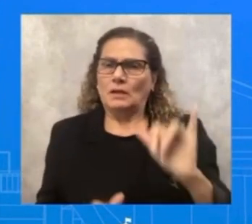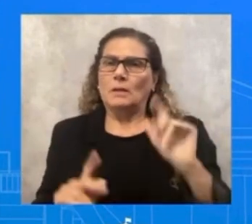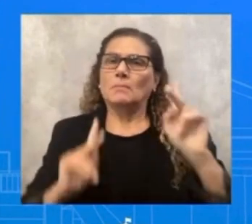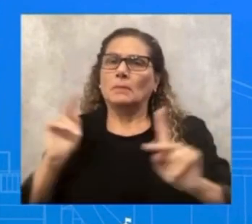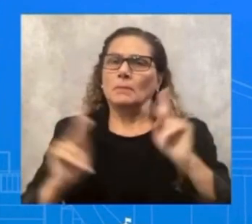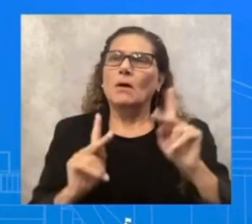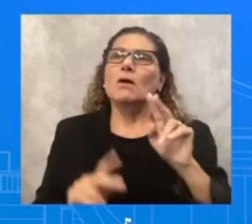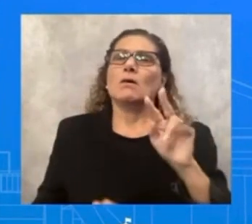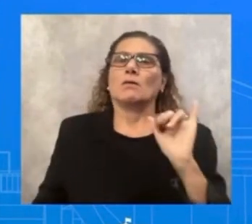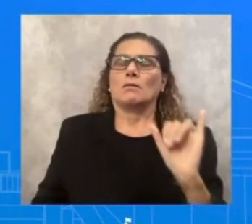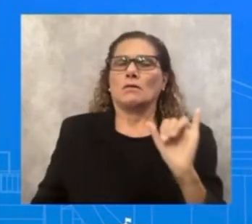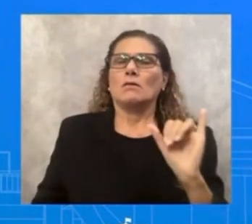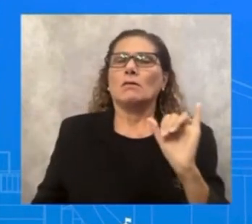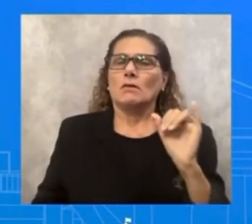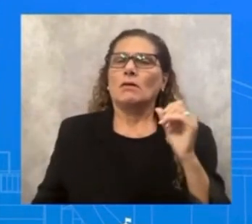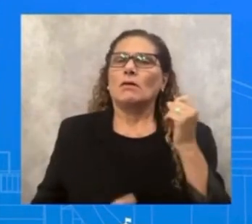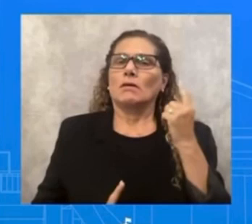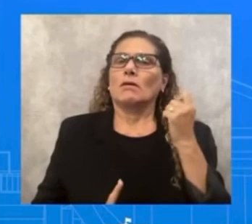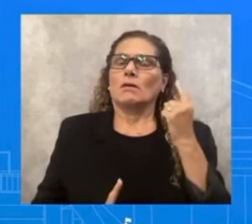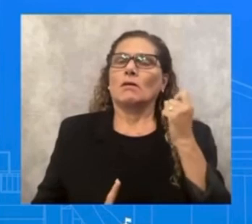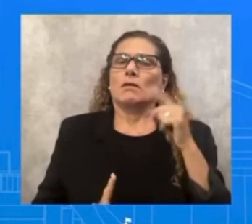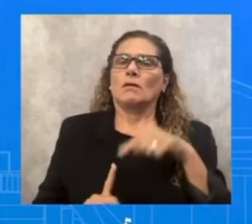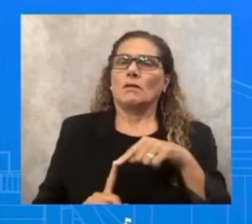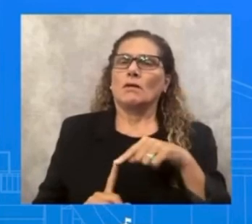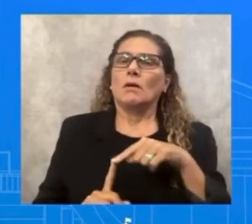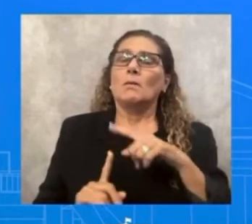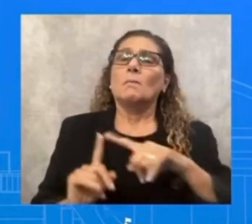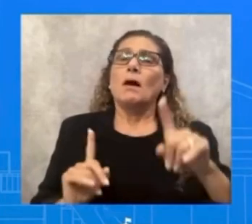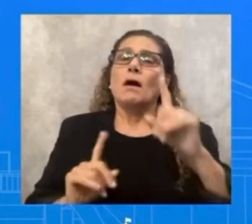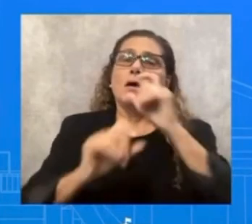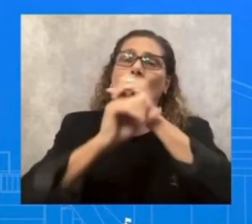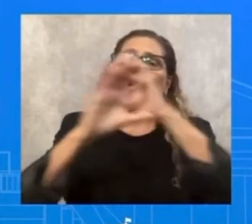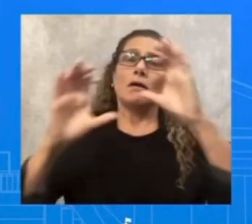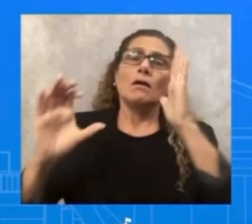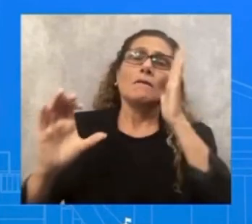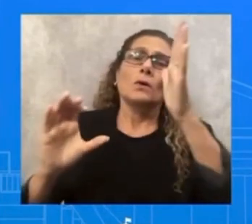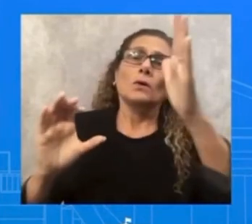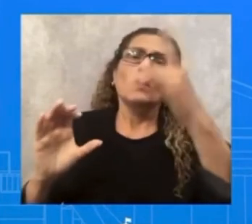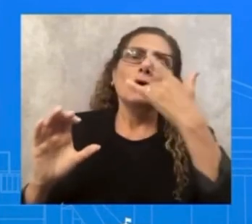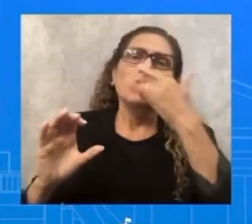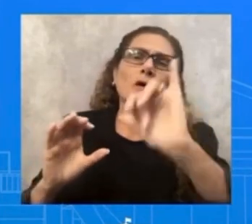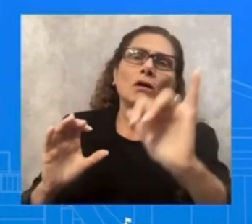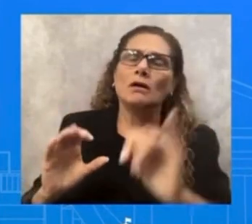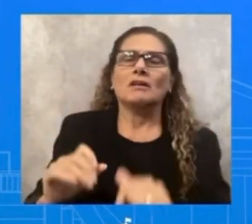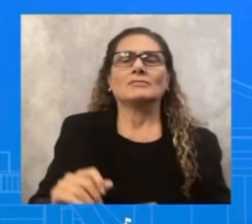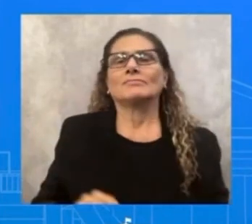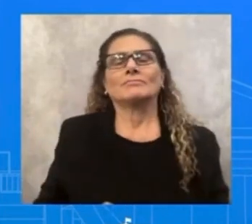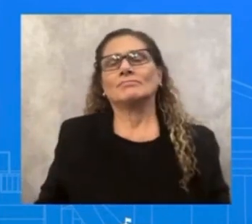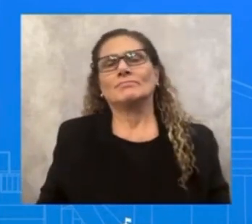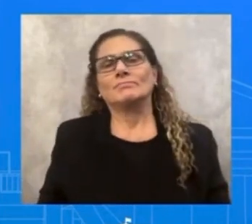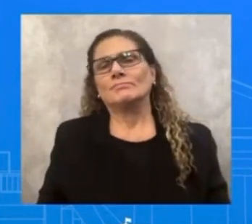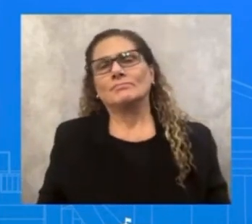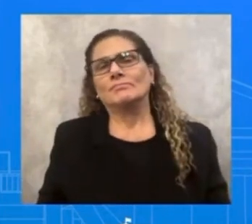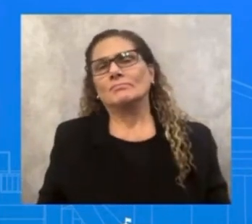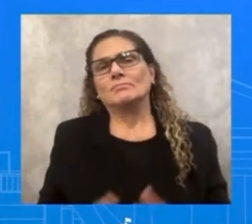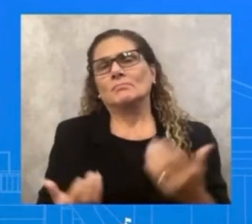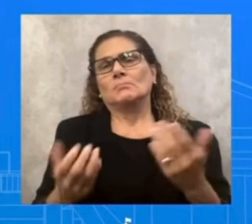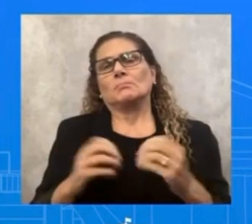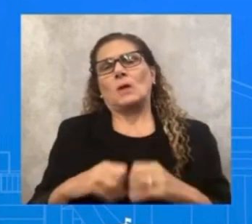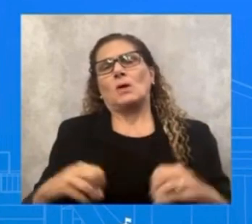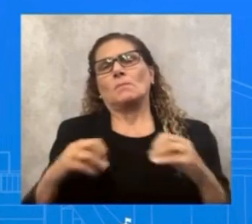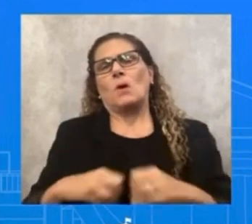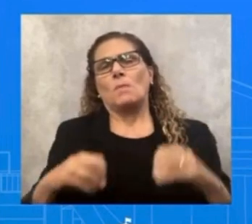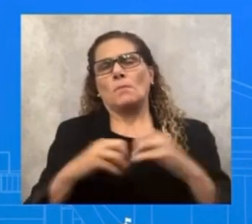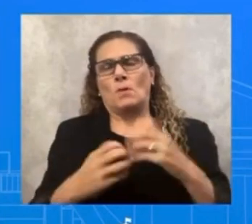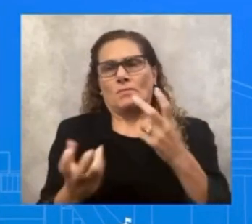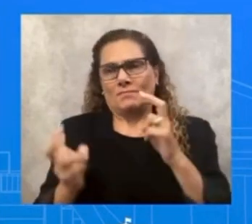the future is going to be like 10 years from now? I think as more experience happens, as more evidence accumulates,